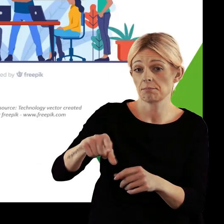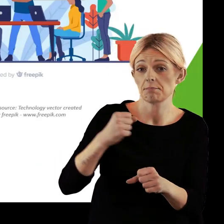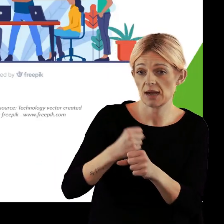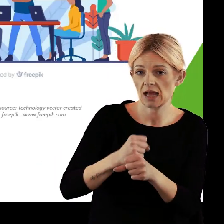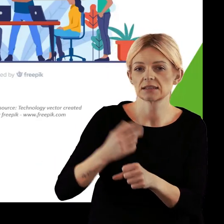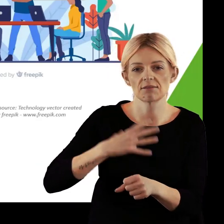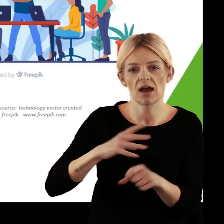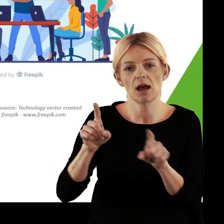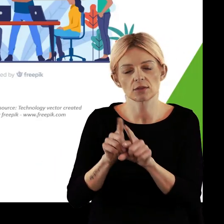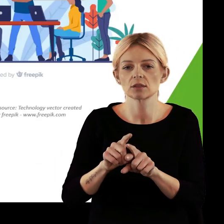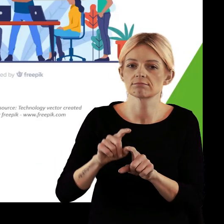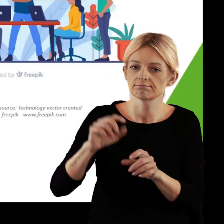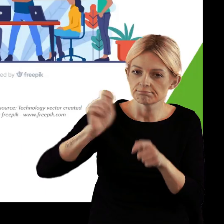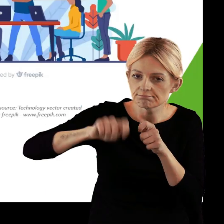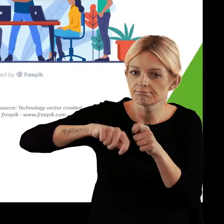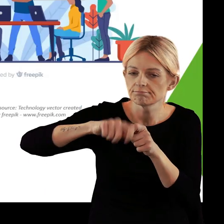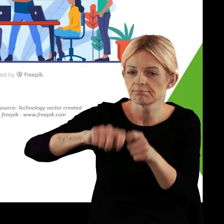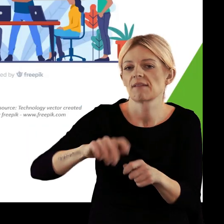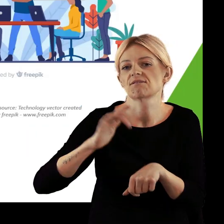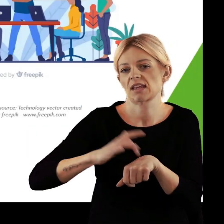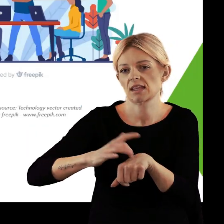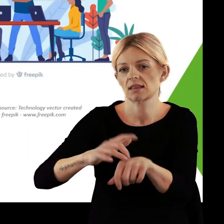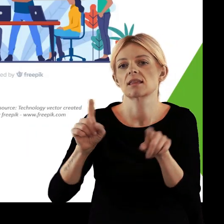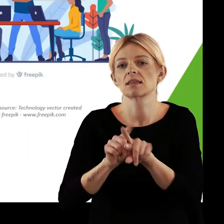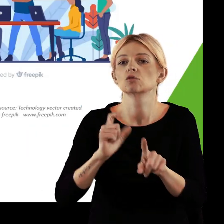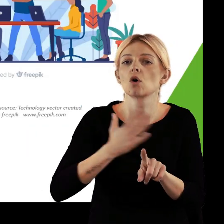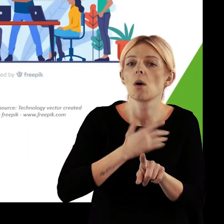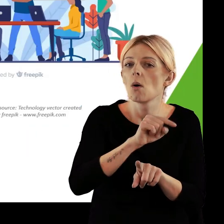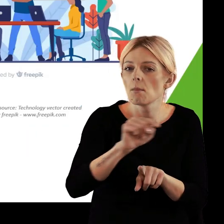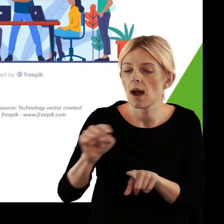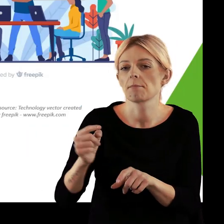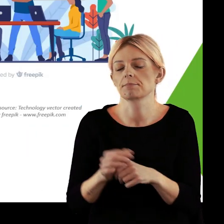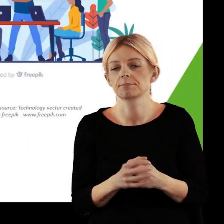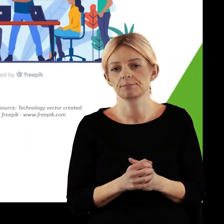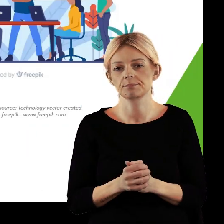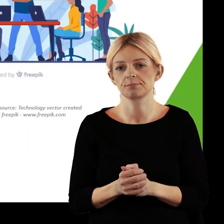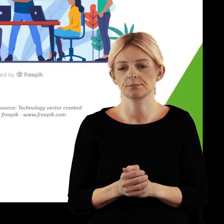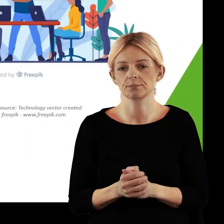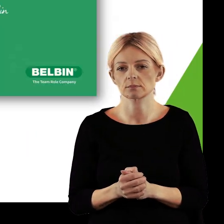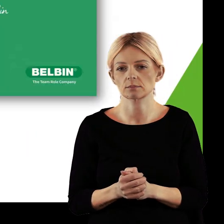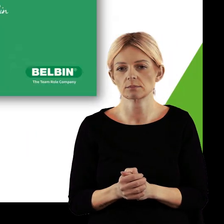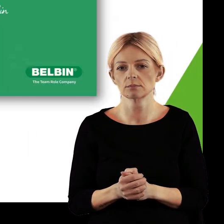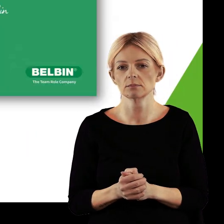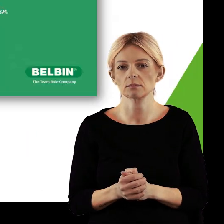achieved according to the criteria for success.